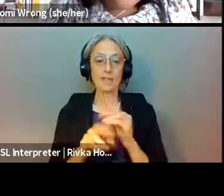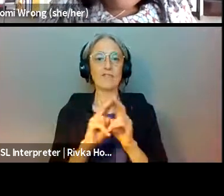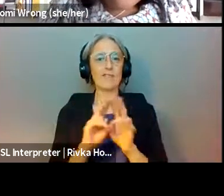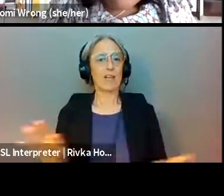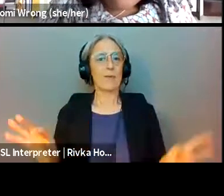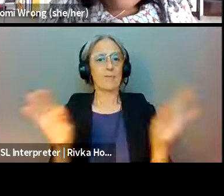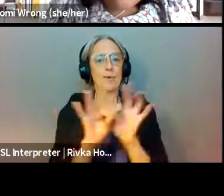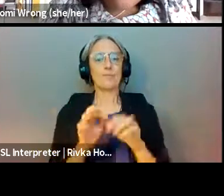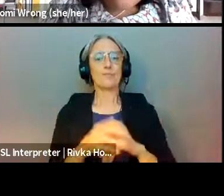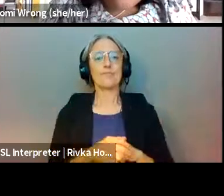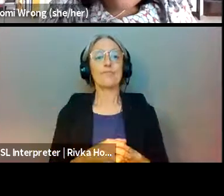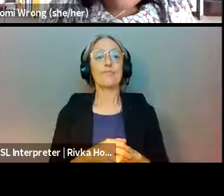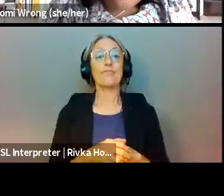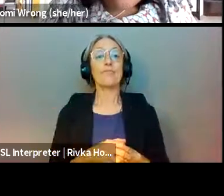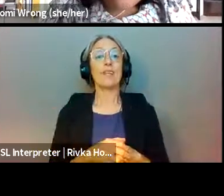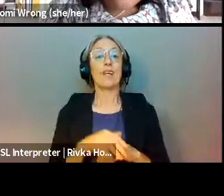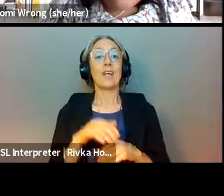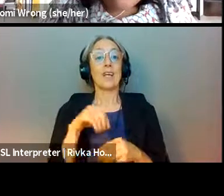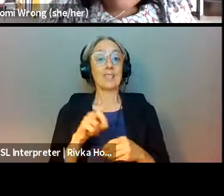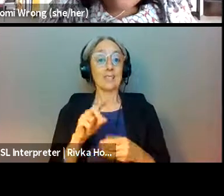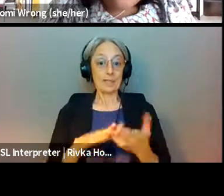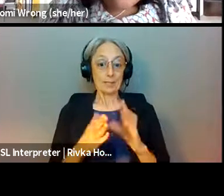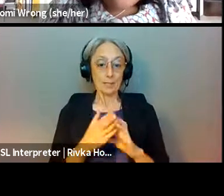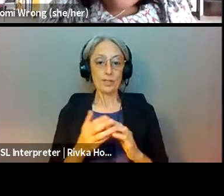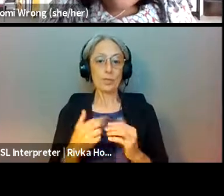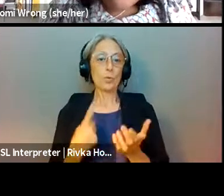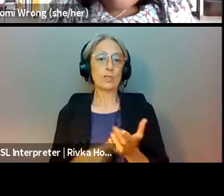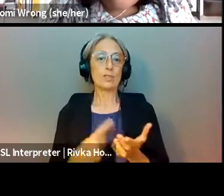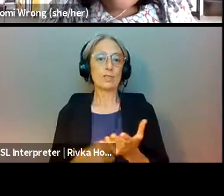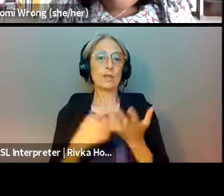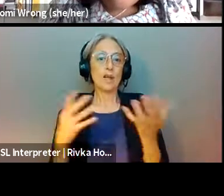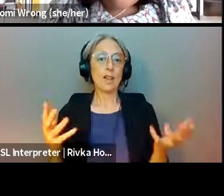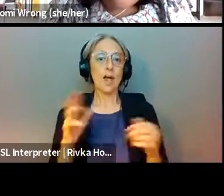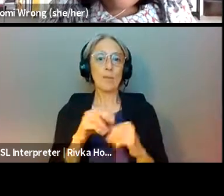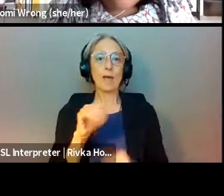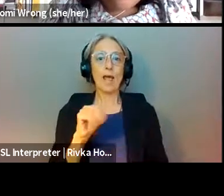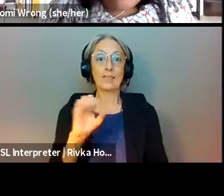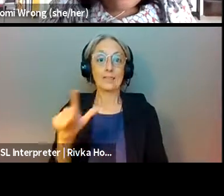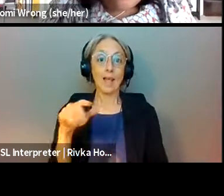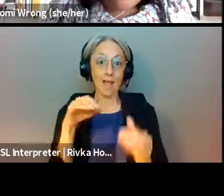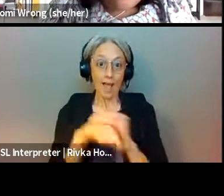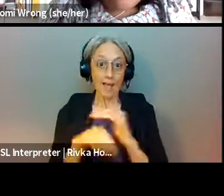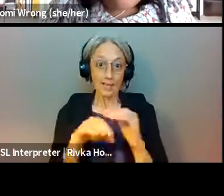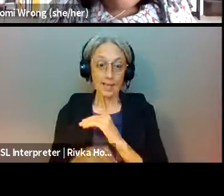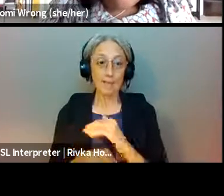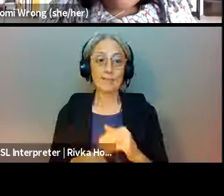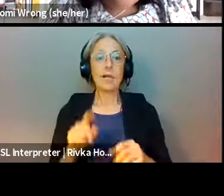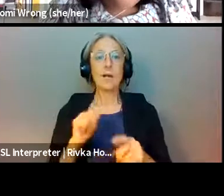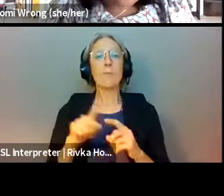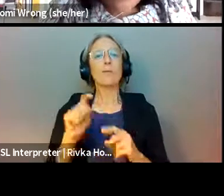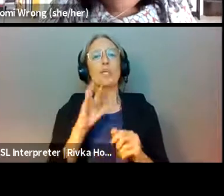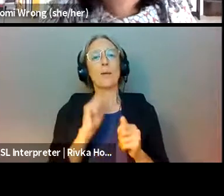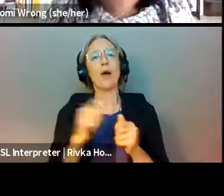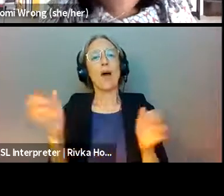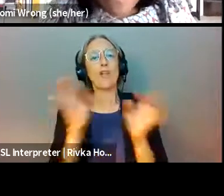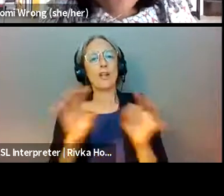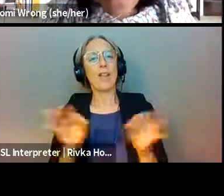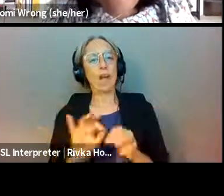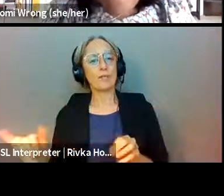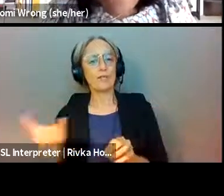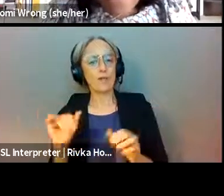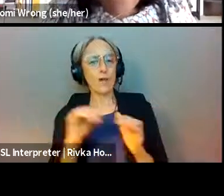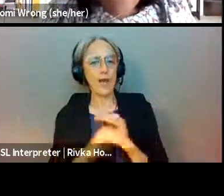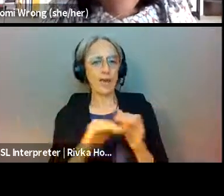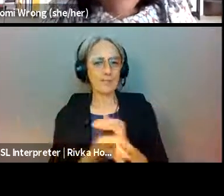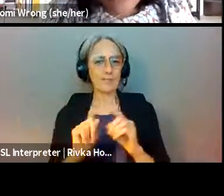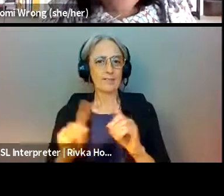talk often in the disability community about ASL access, but we also need to talk about other language access as well. So